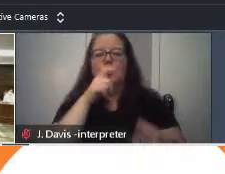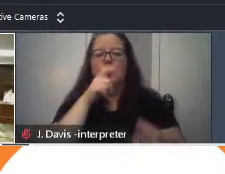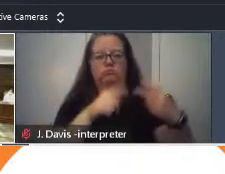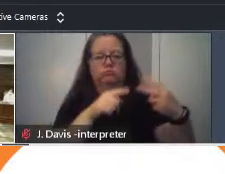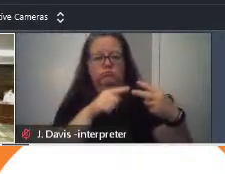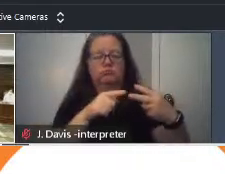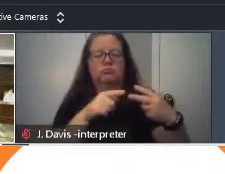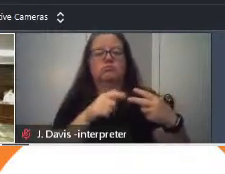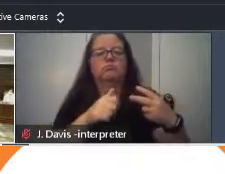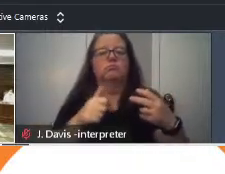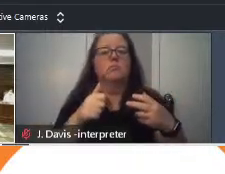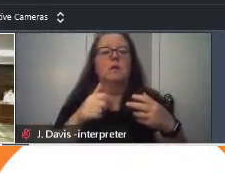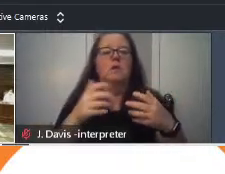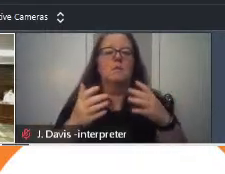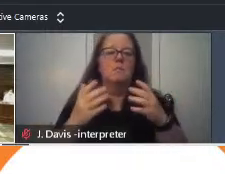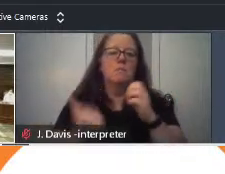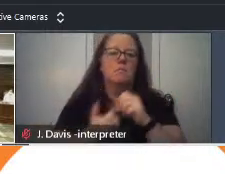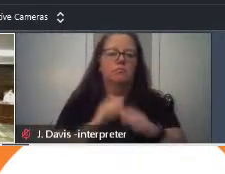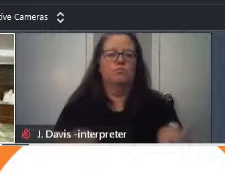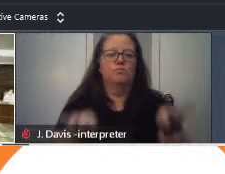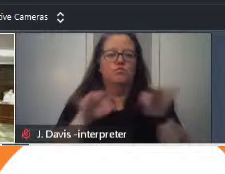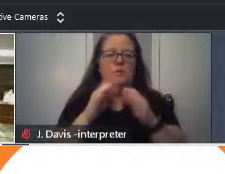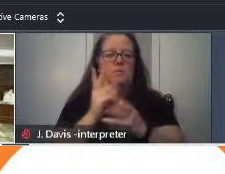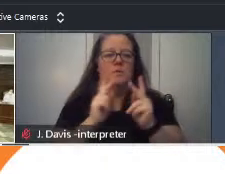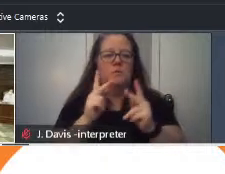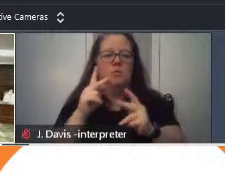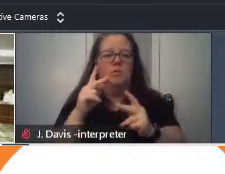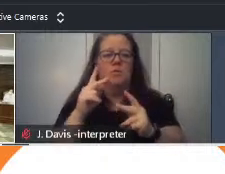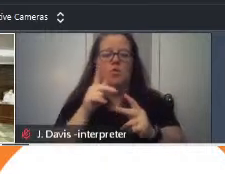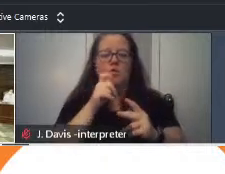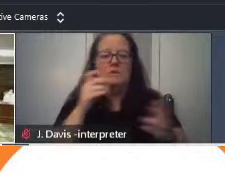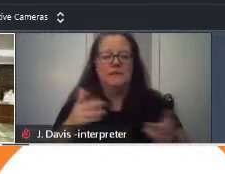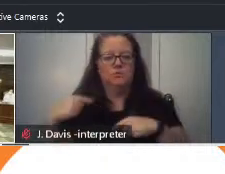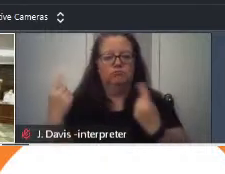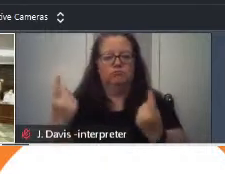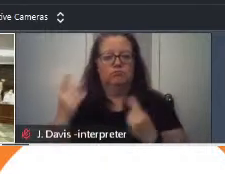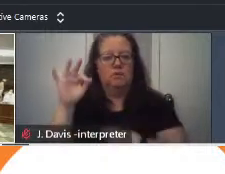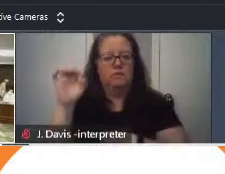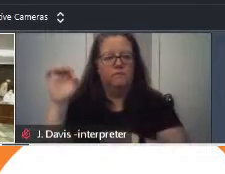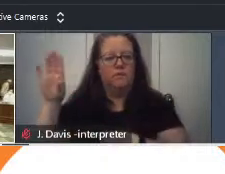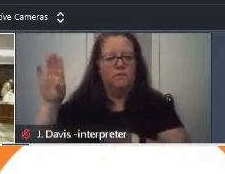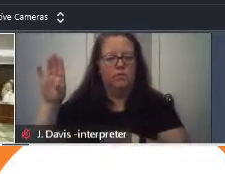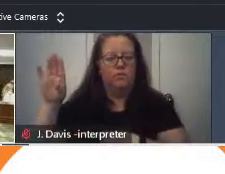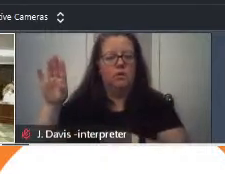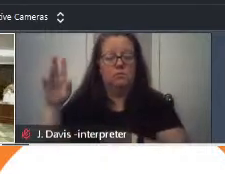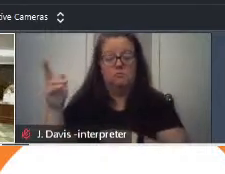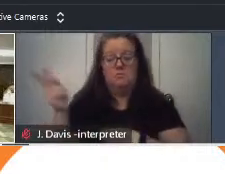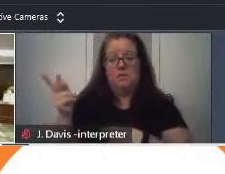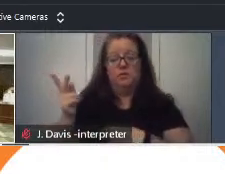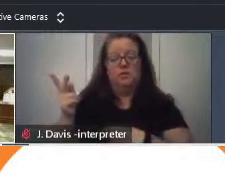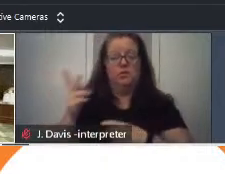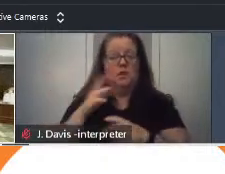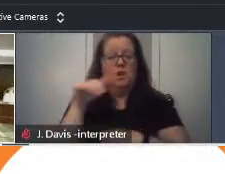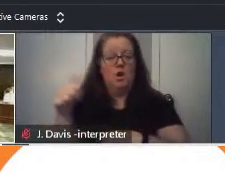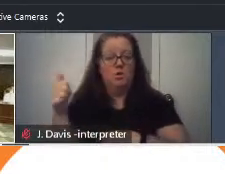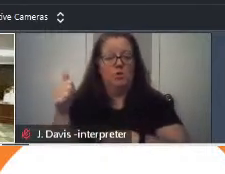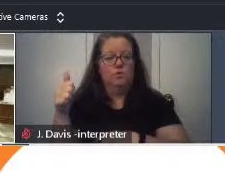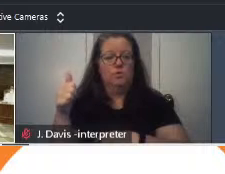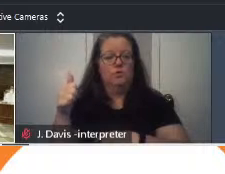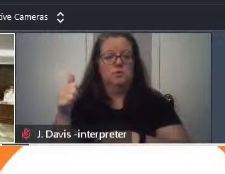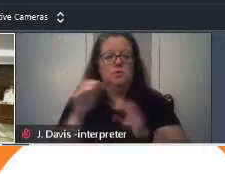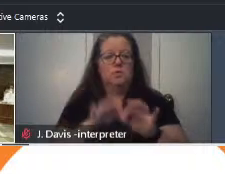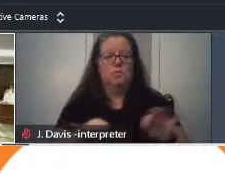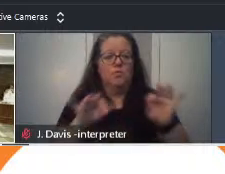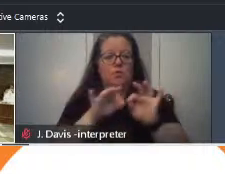the folks, 2 of the main folks that were engaged back in February. They and several others were really instrumental in getting our